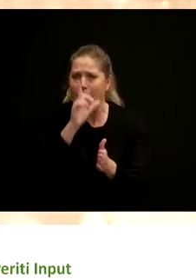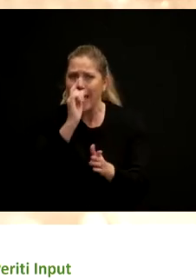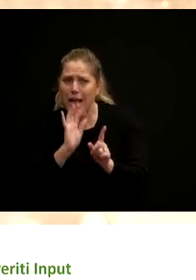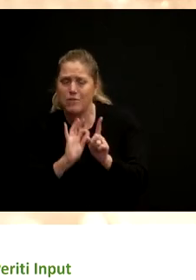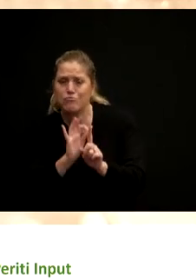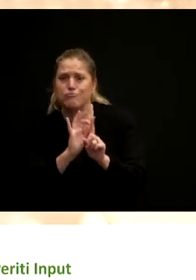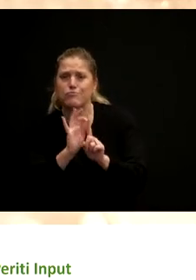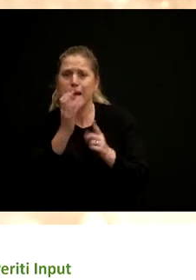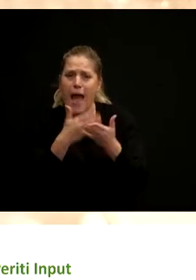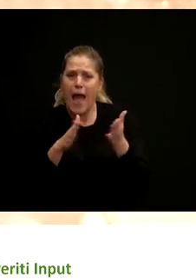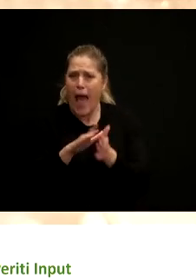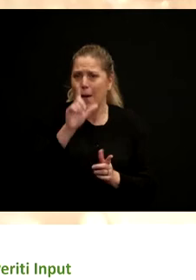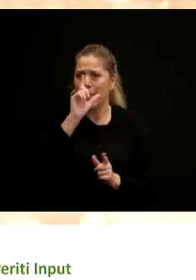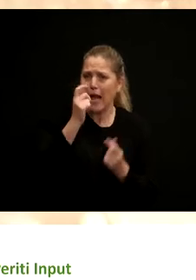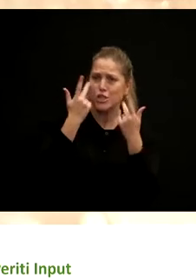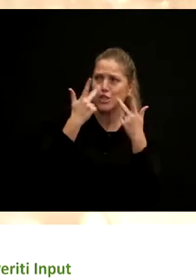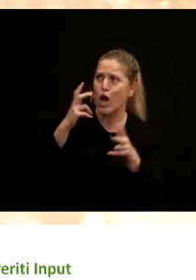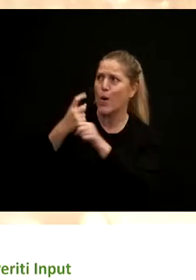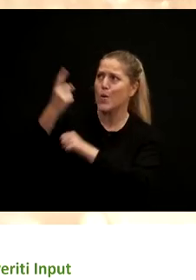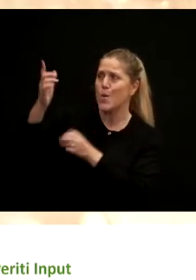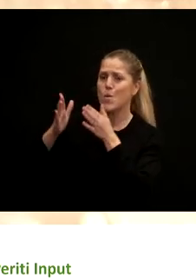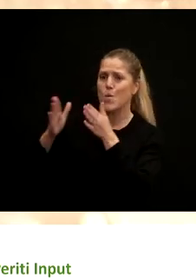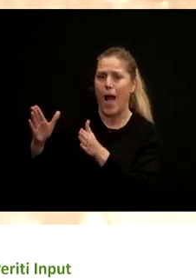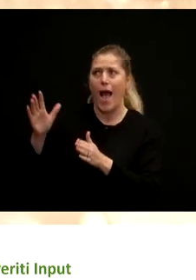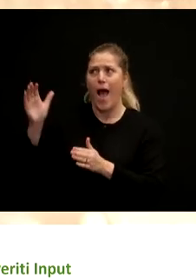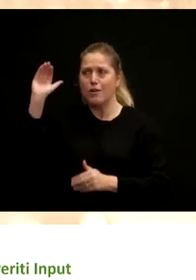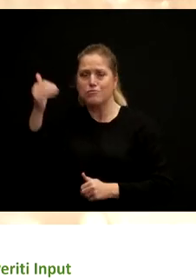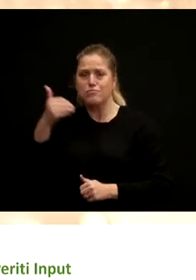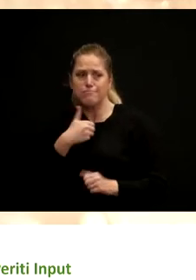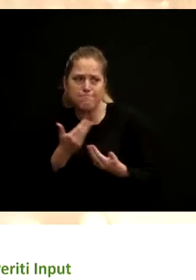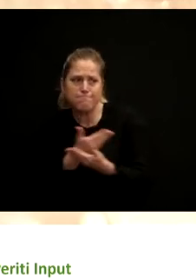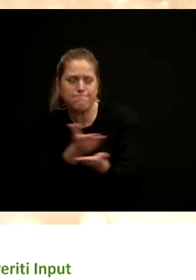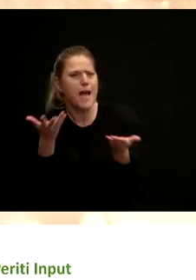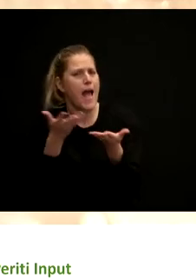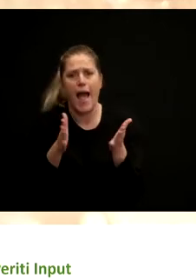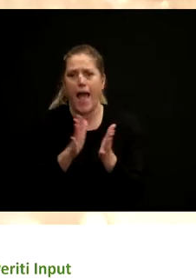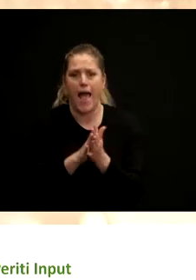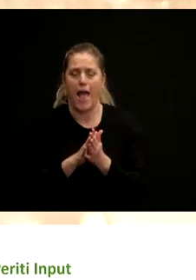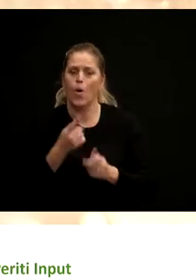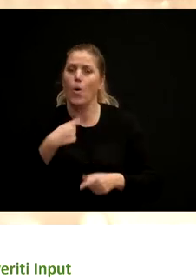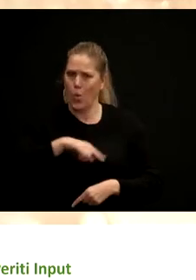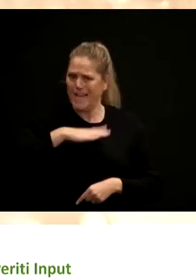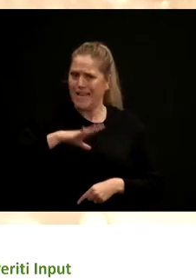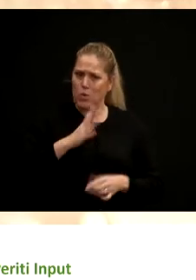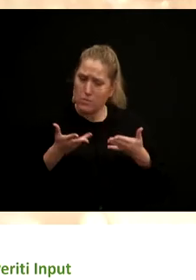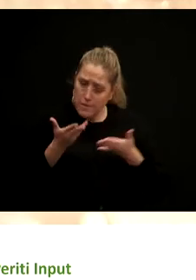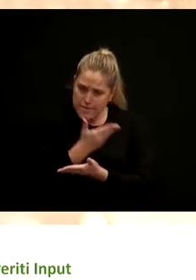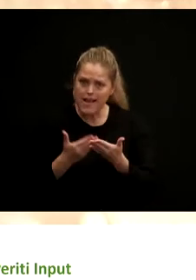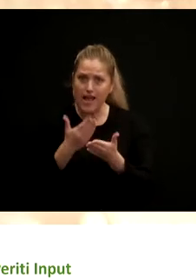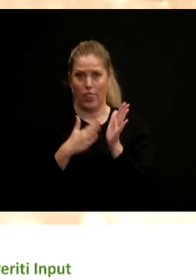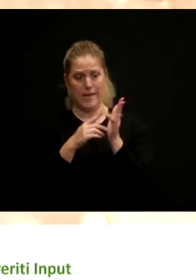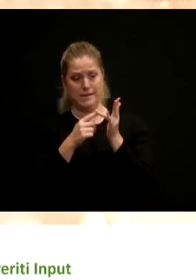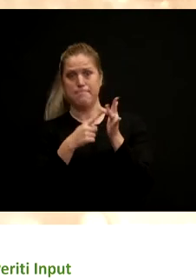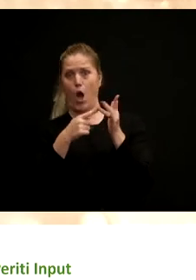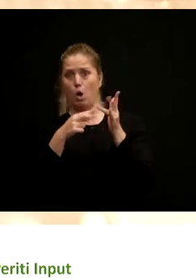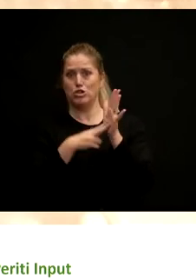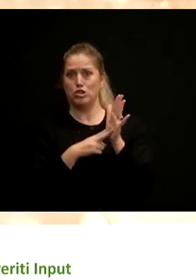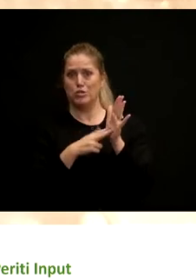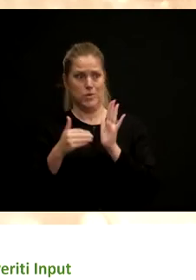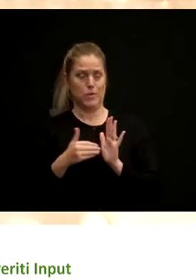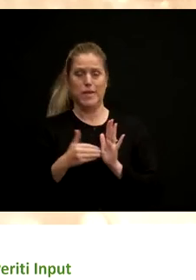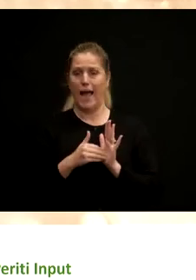fruitfully. And that gets to the motions for part five. They invite you, us, to